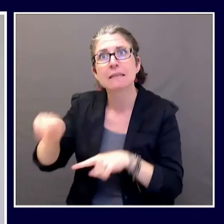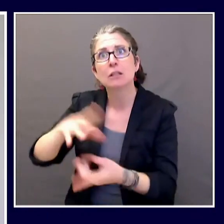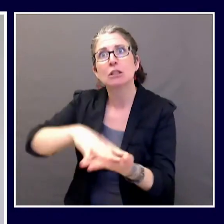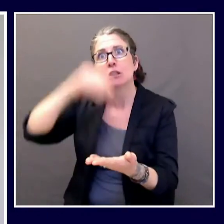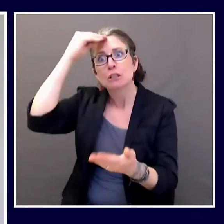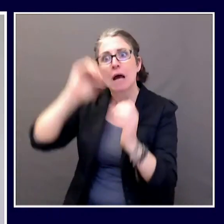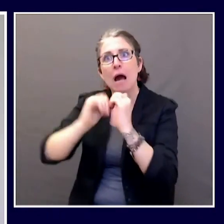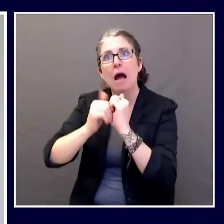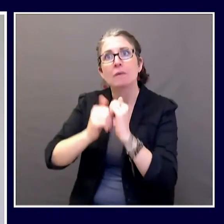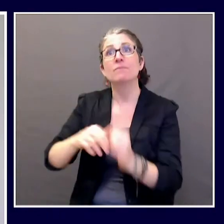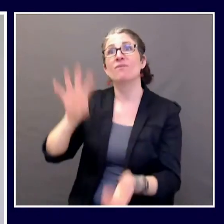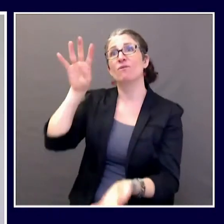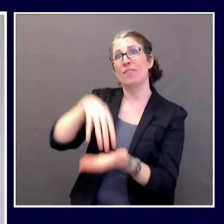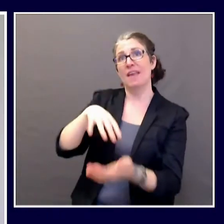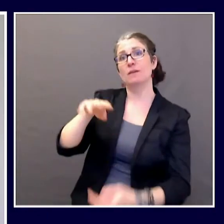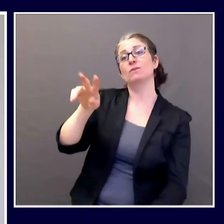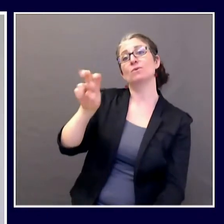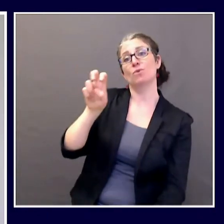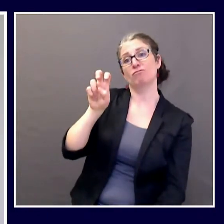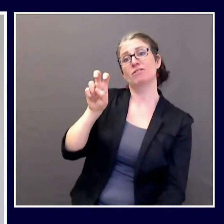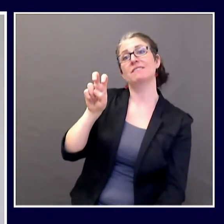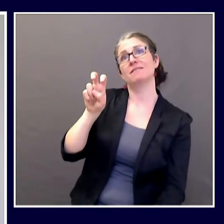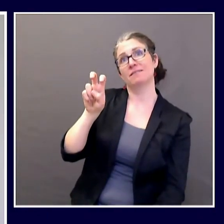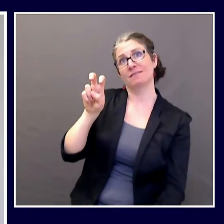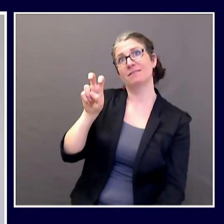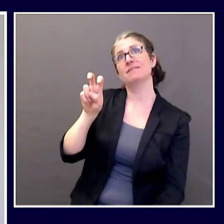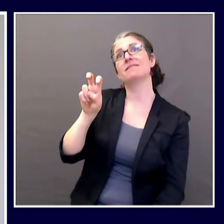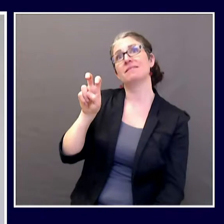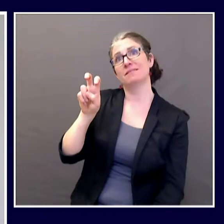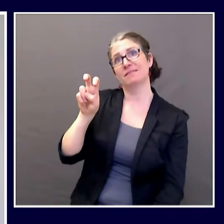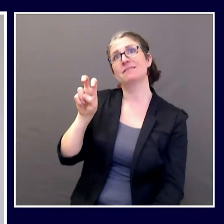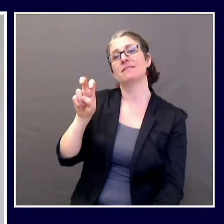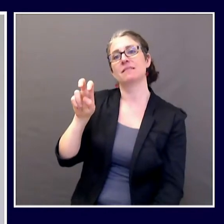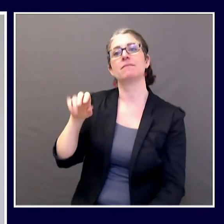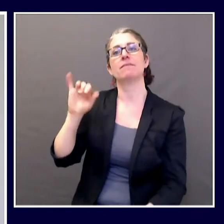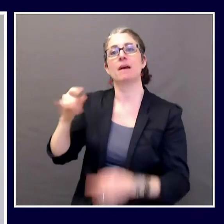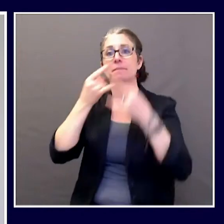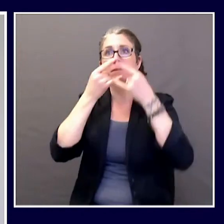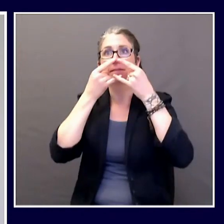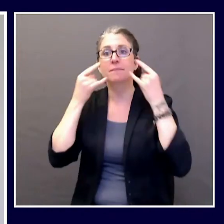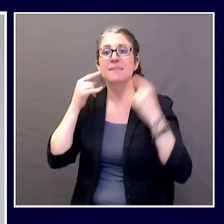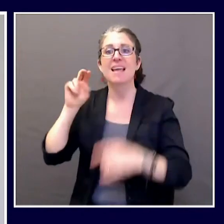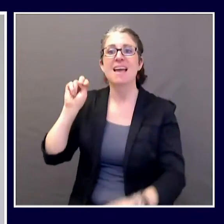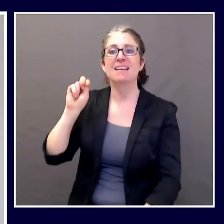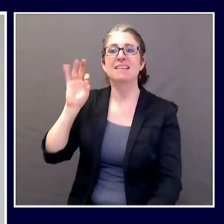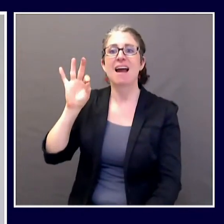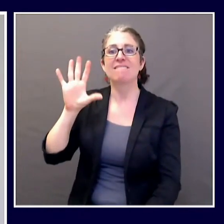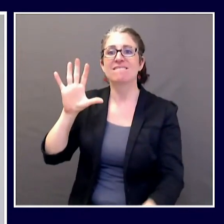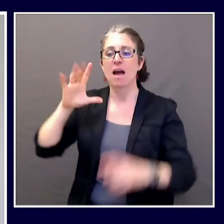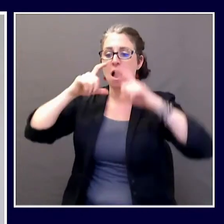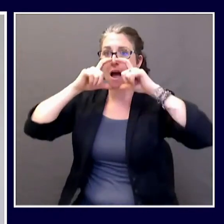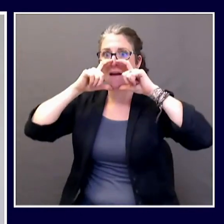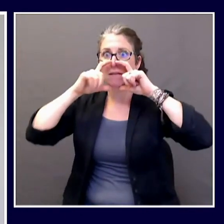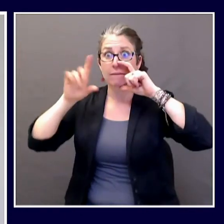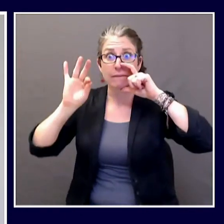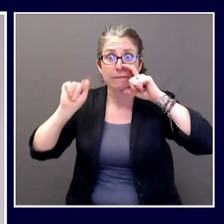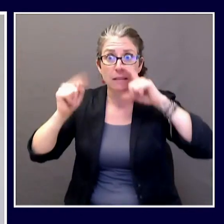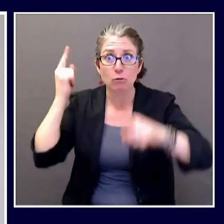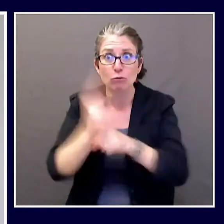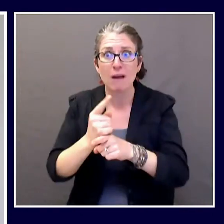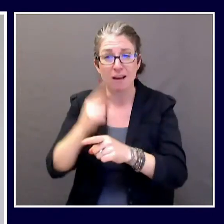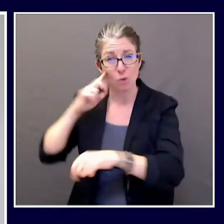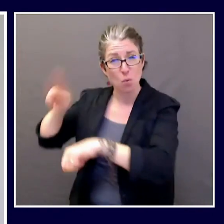of N95 fit tests that our colleagues at the National Guard undertook at long-term care facilities and